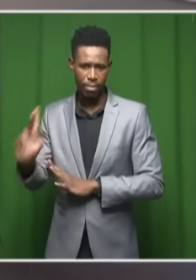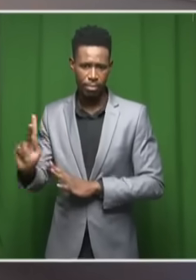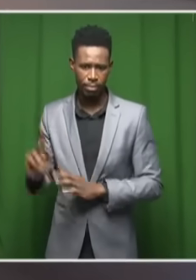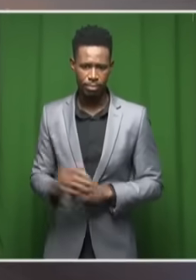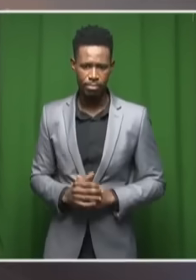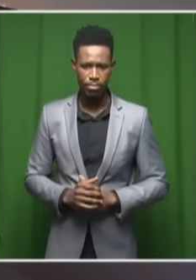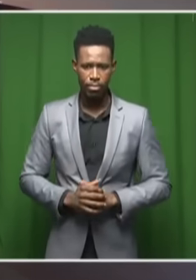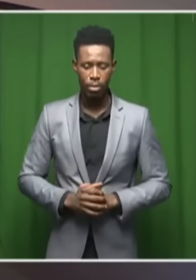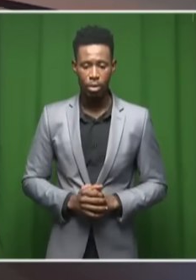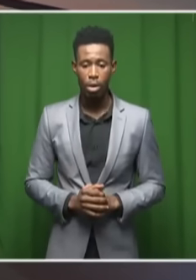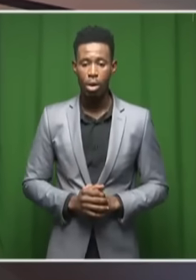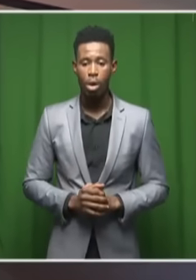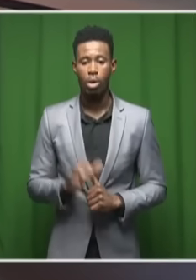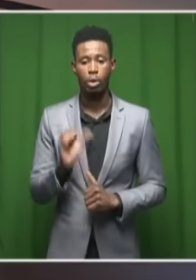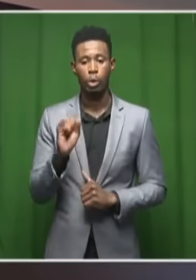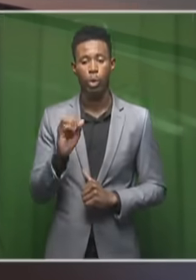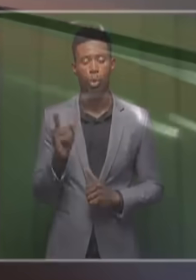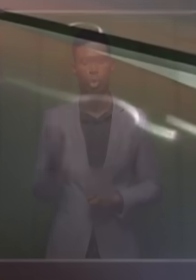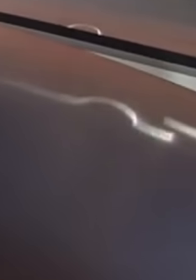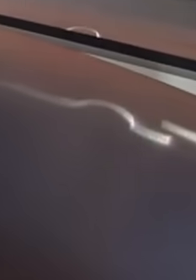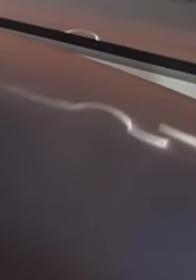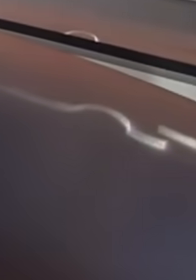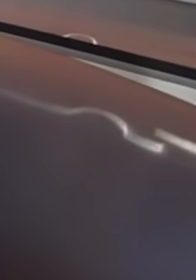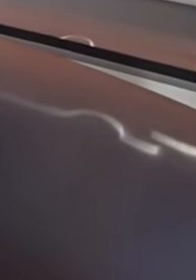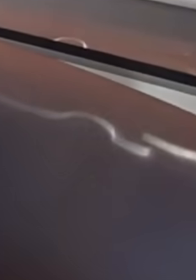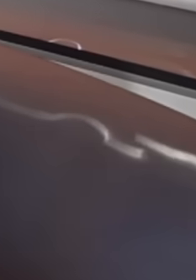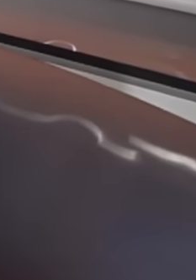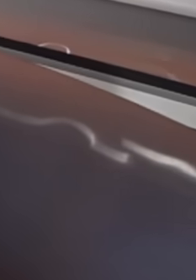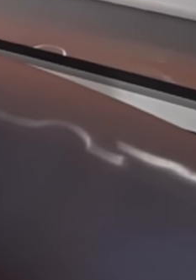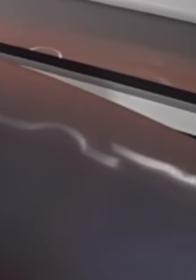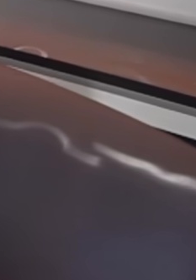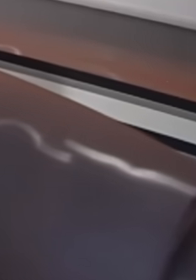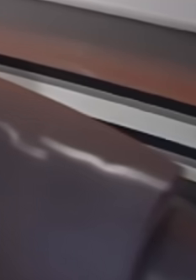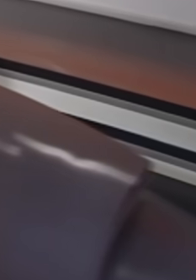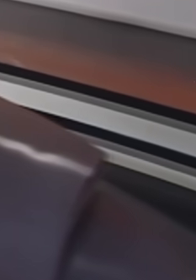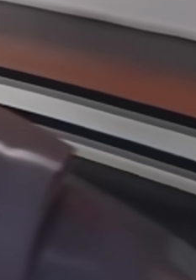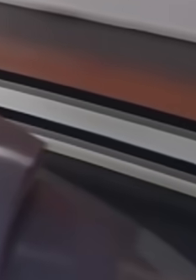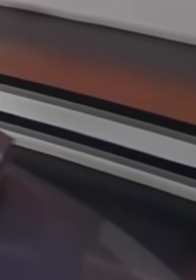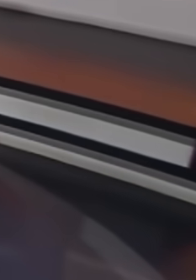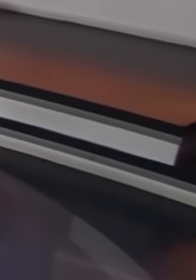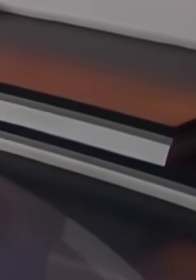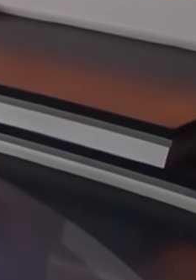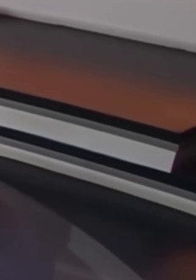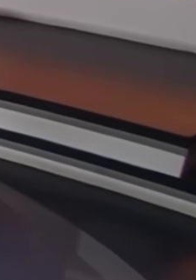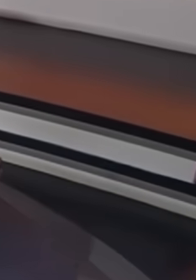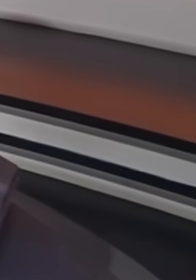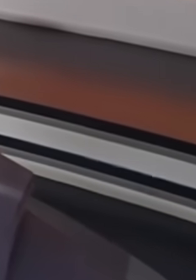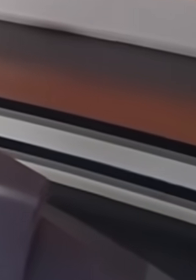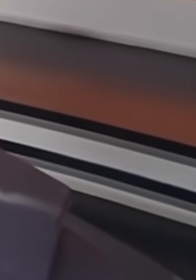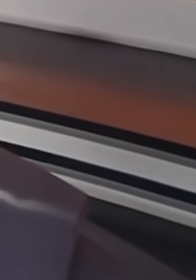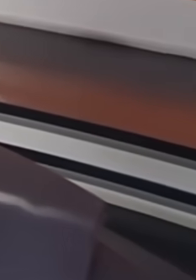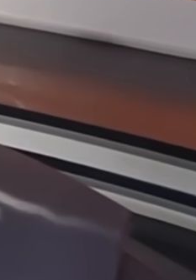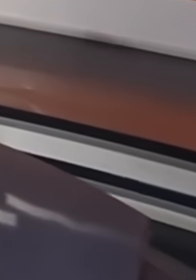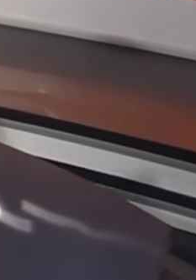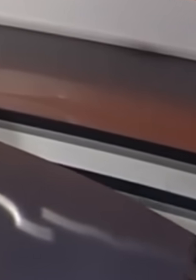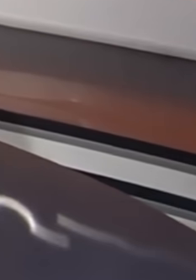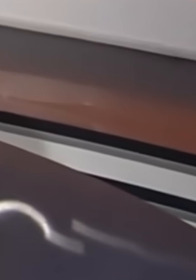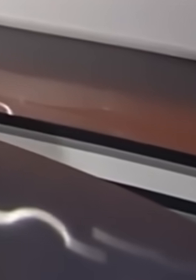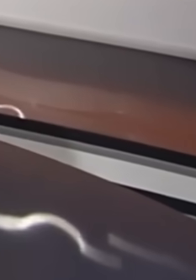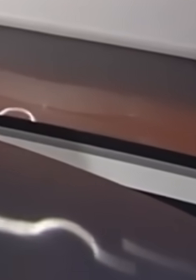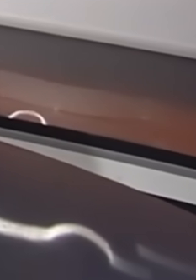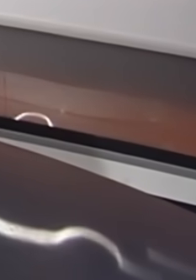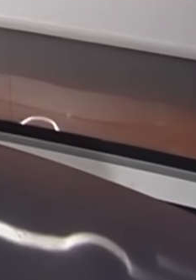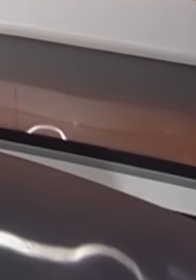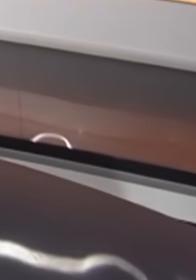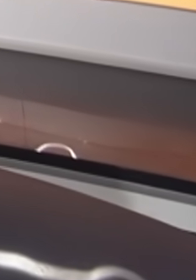in that province. So that just rounds up some of the statistics at the SAW. Of course, we await the IC to officially declare those results. It is set